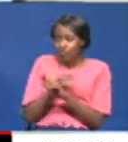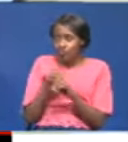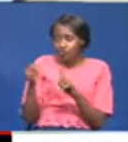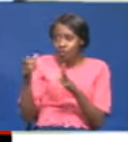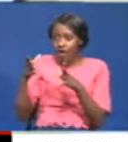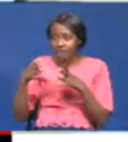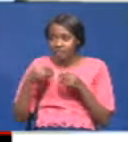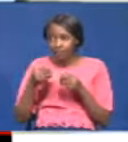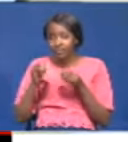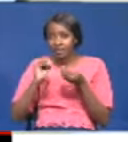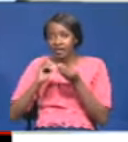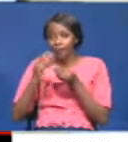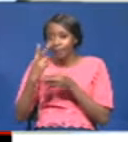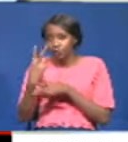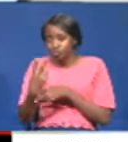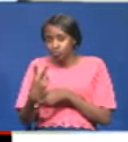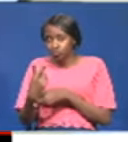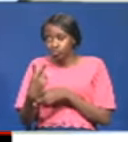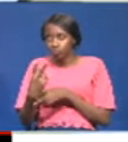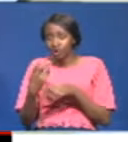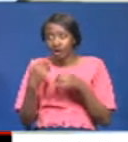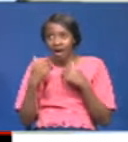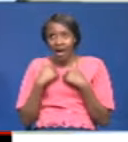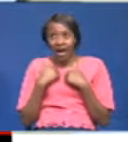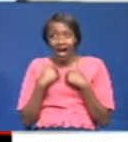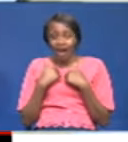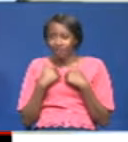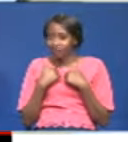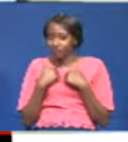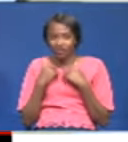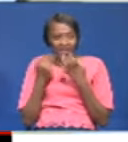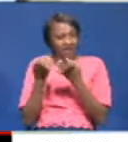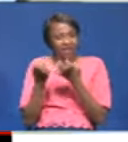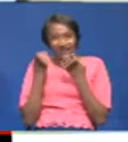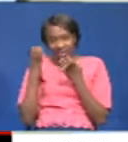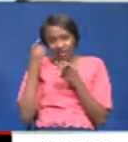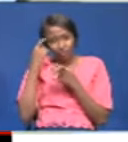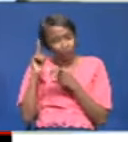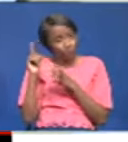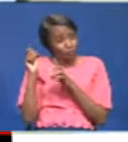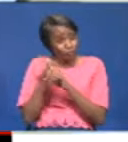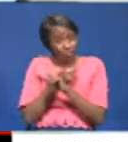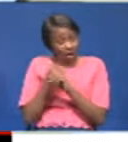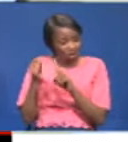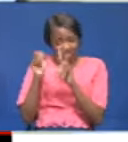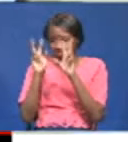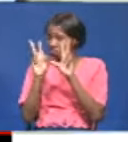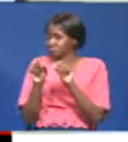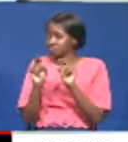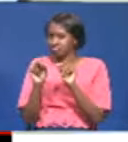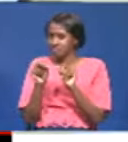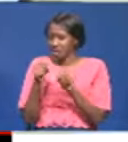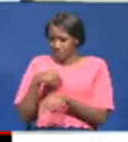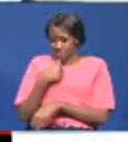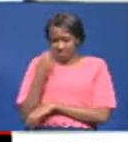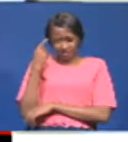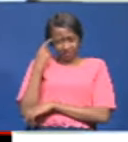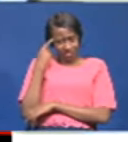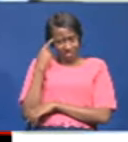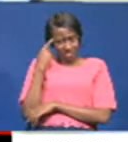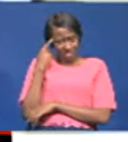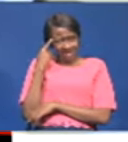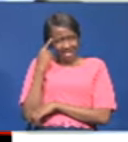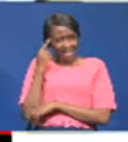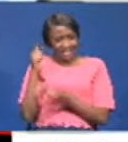two, there's no appetite for violence. I mean, people, I don't think, generally speaking, we've been across the